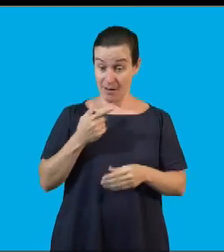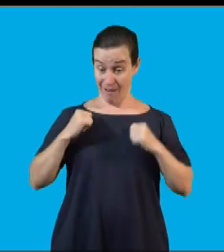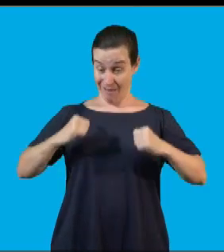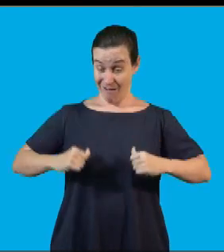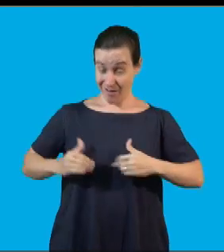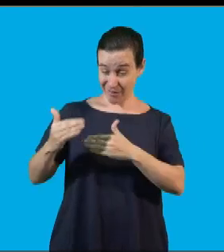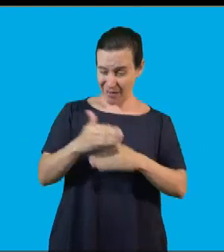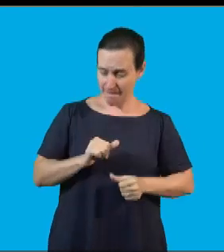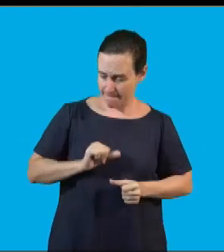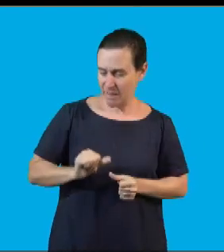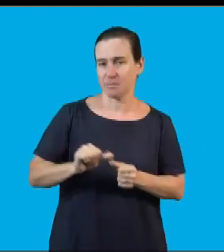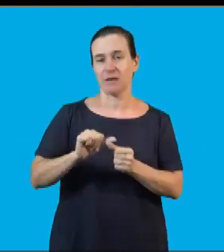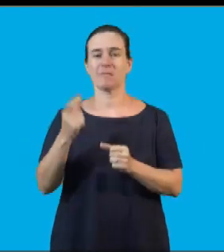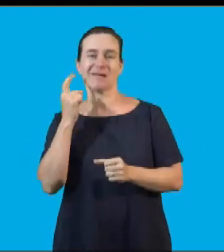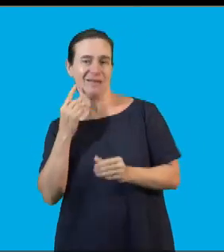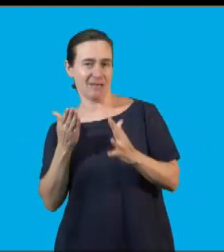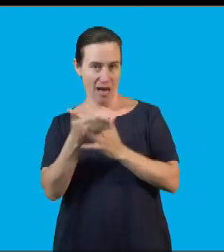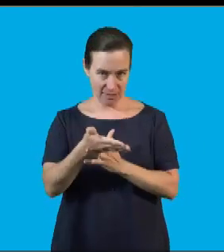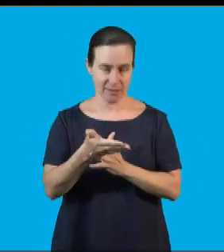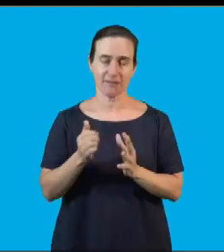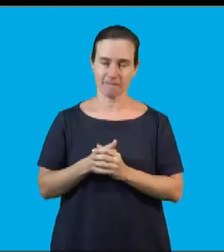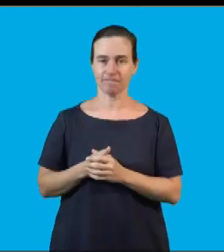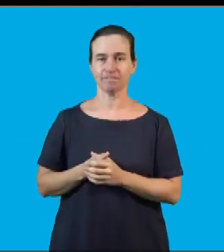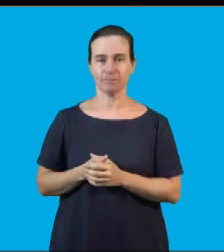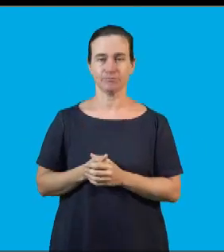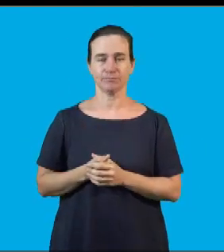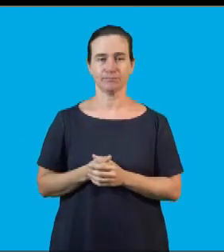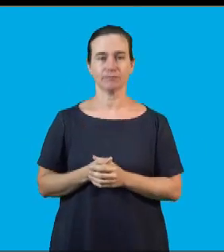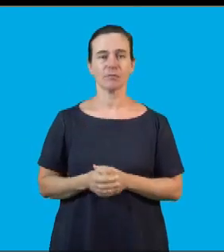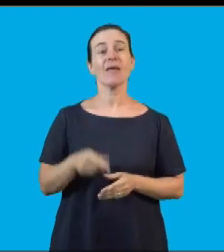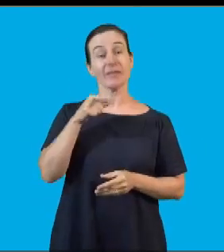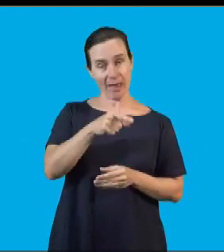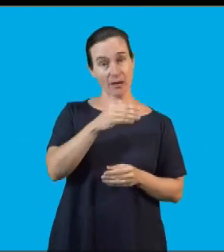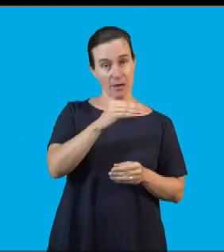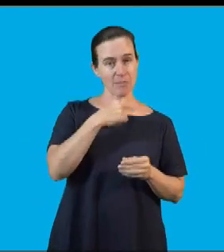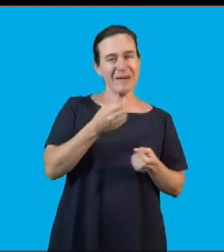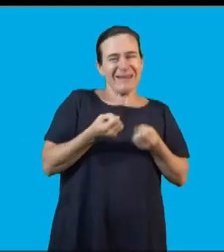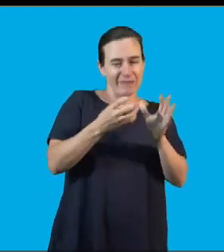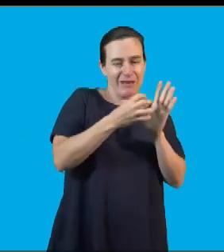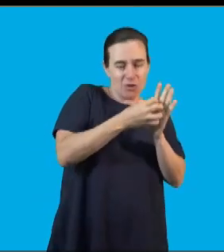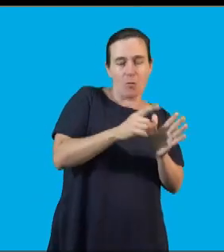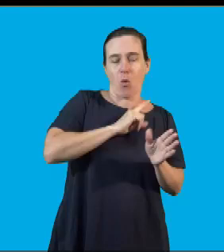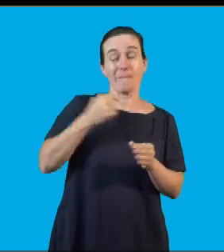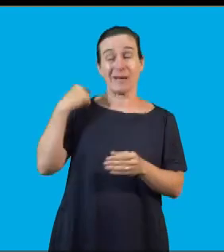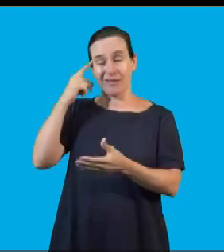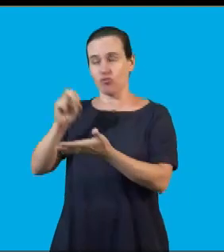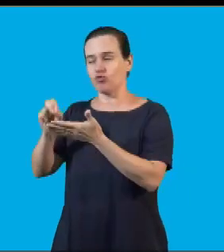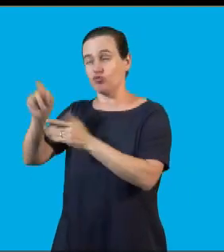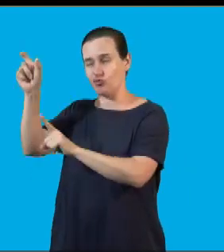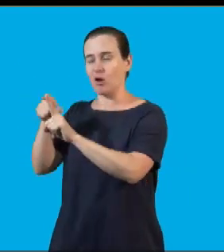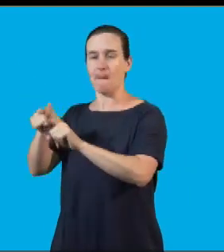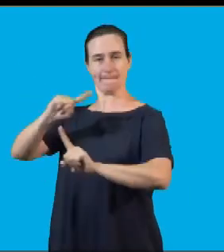healthcare more efficient and more accessible. So that aligns with the optimistic tone.